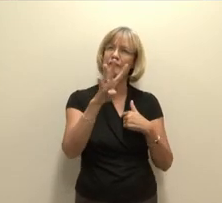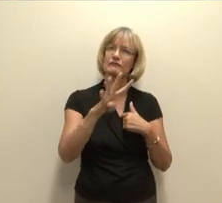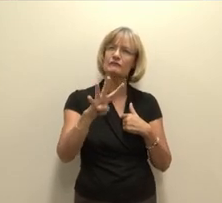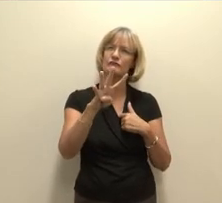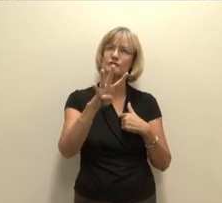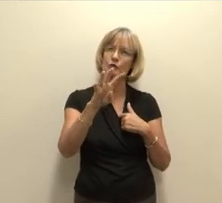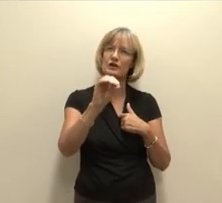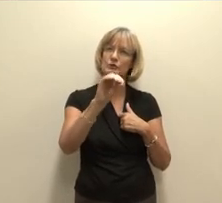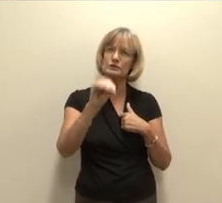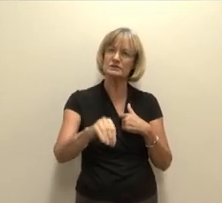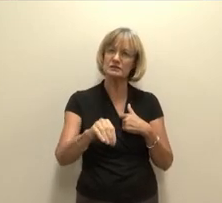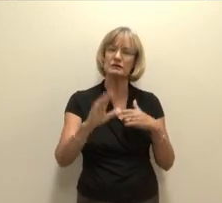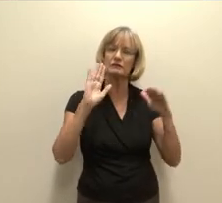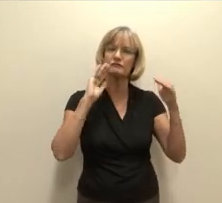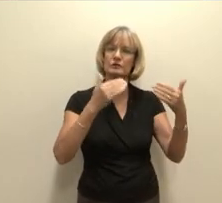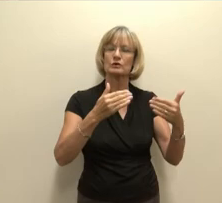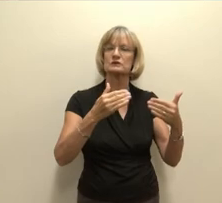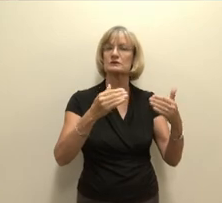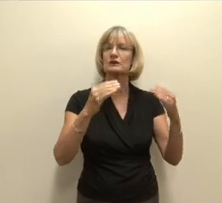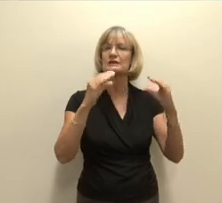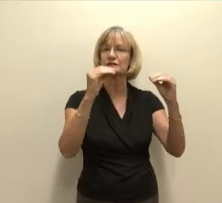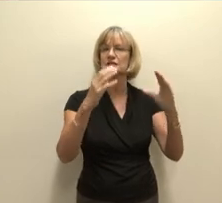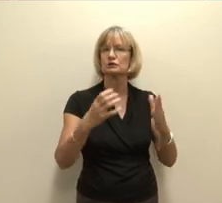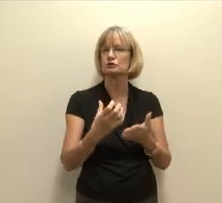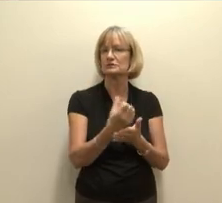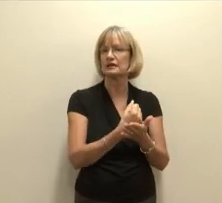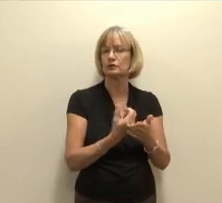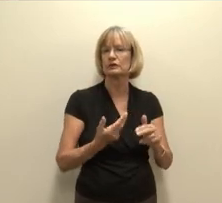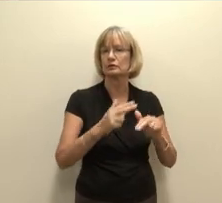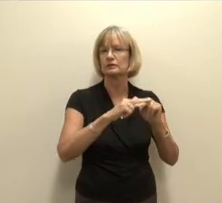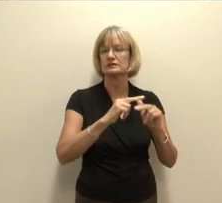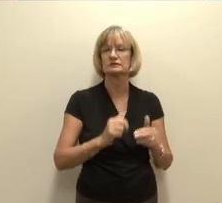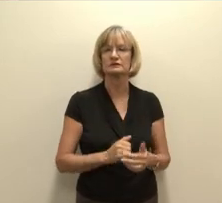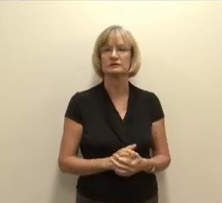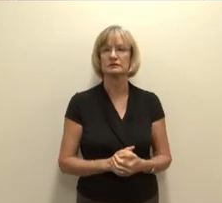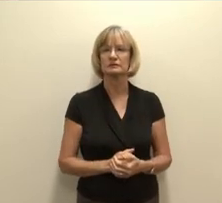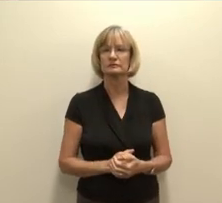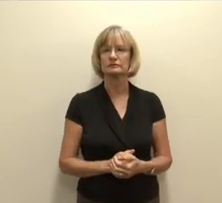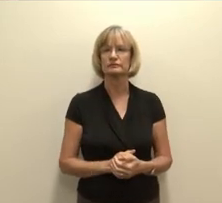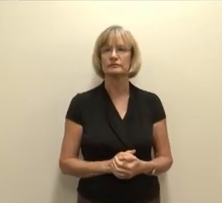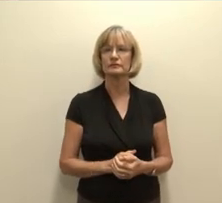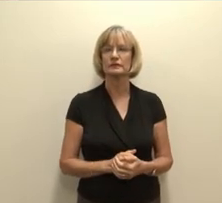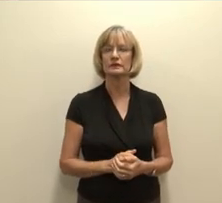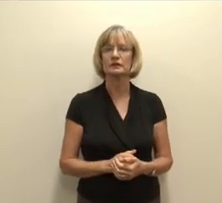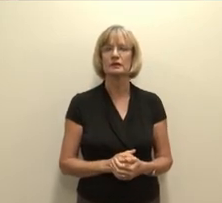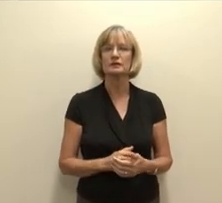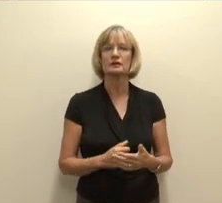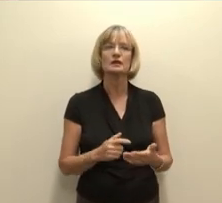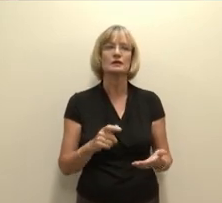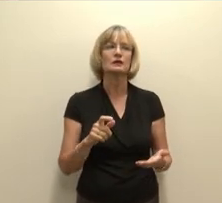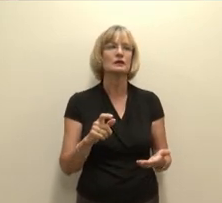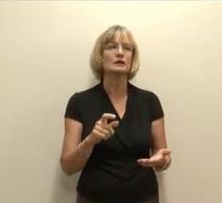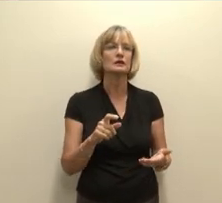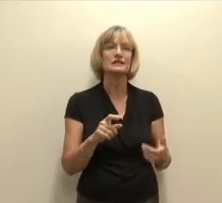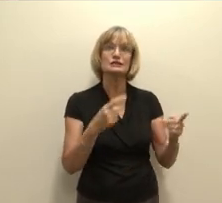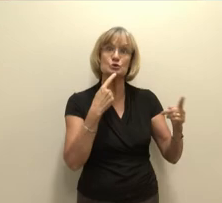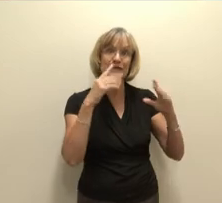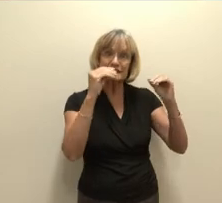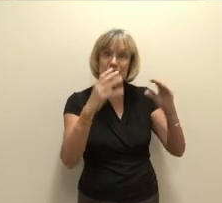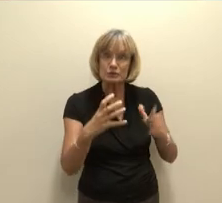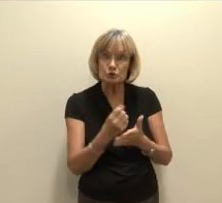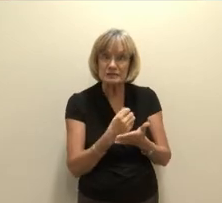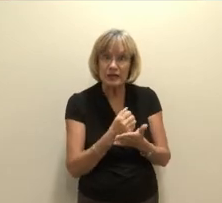in salaries. Okay, thanks. We were supposed to put 30%. Did you say teacher